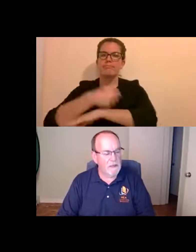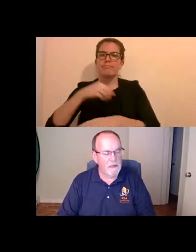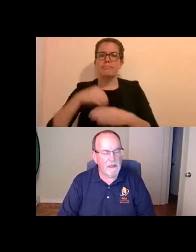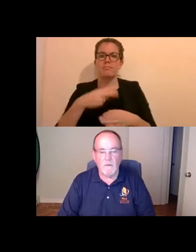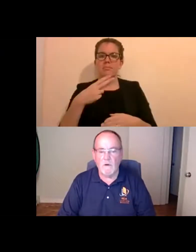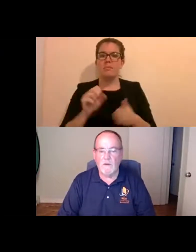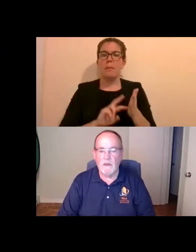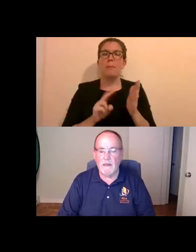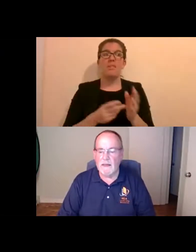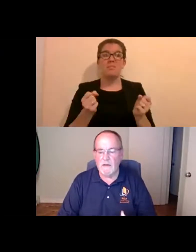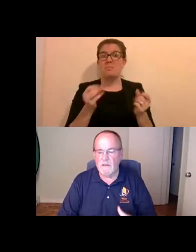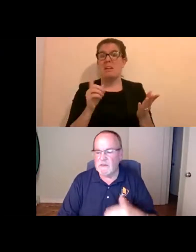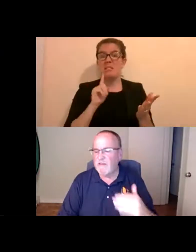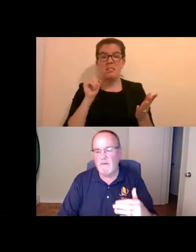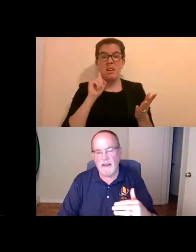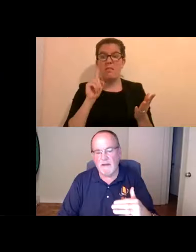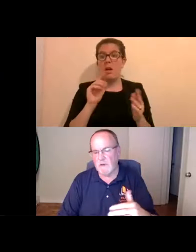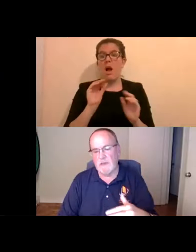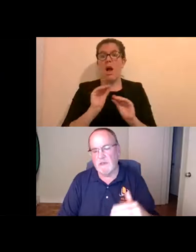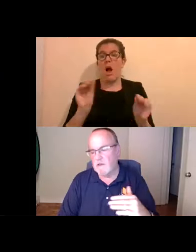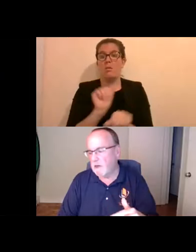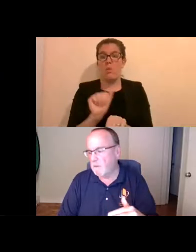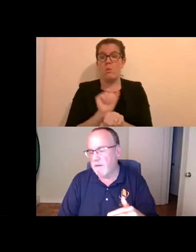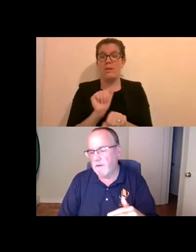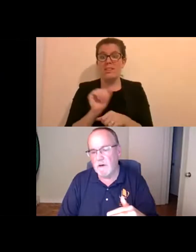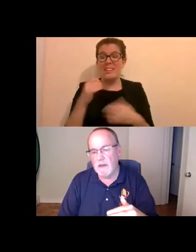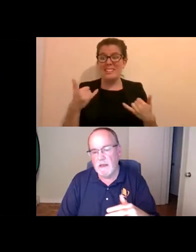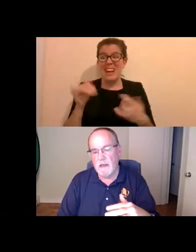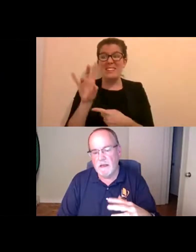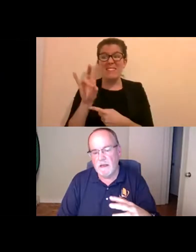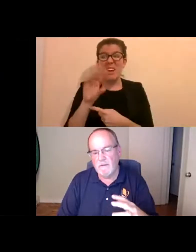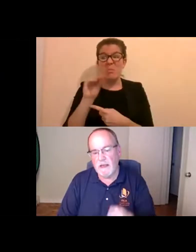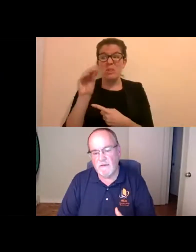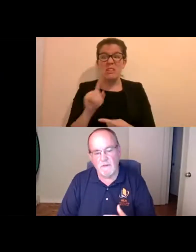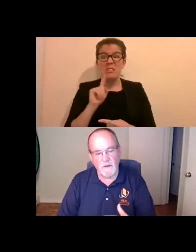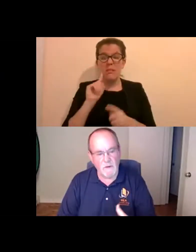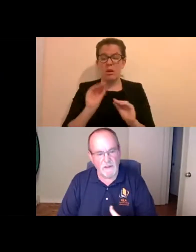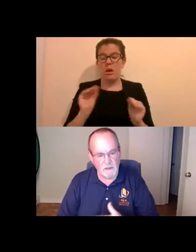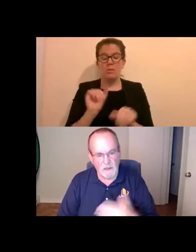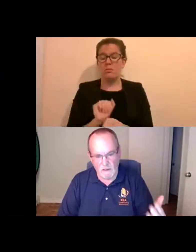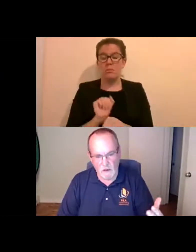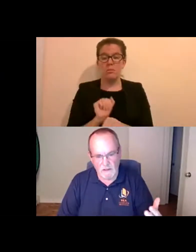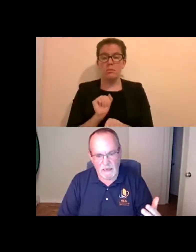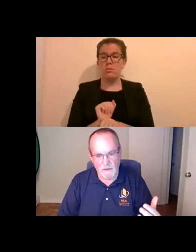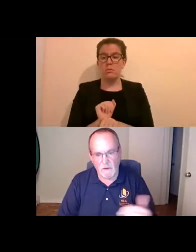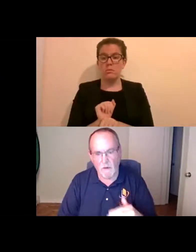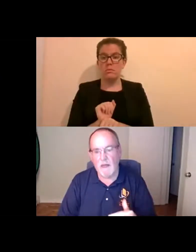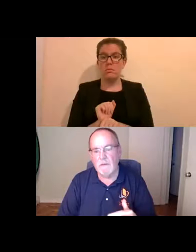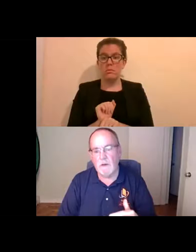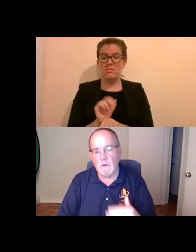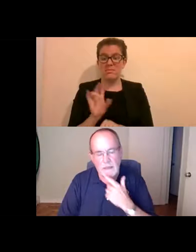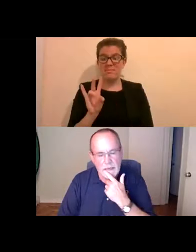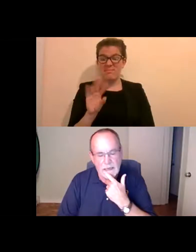astronomical in the deaf world. Now it's 75% is the number I've heard of deaf folks altogether who